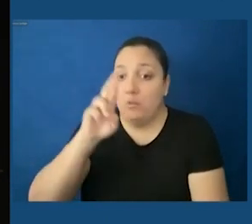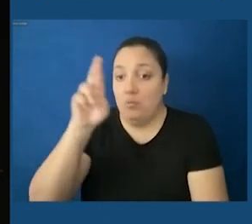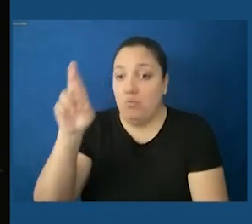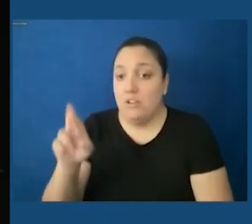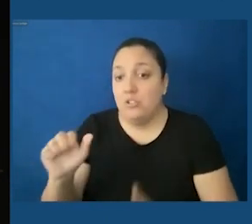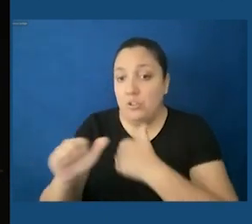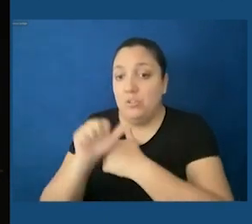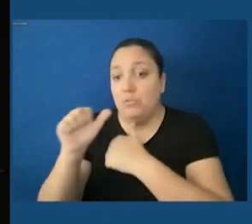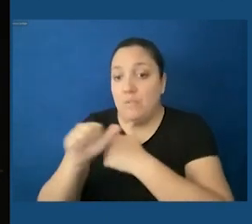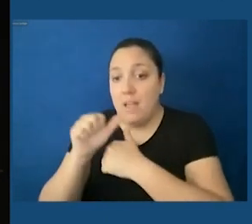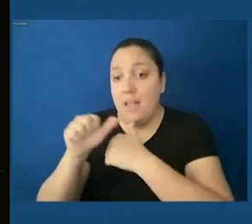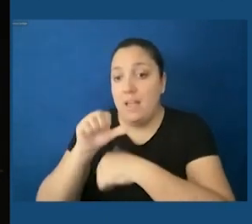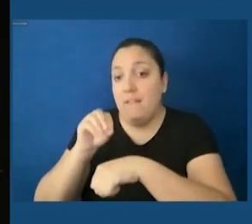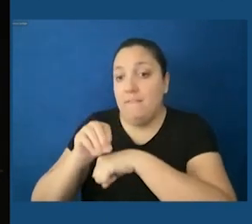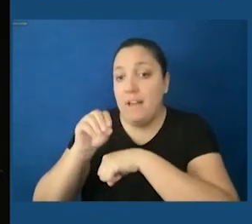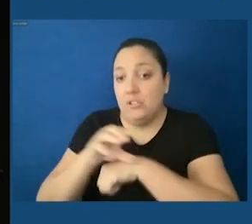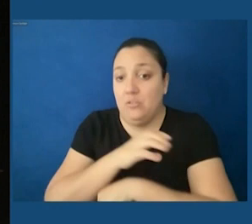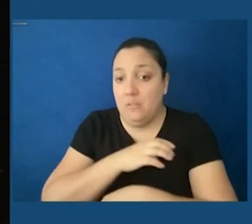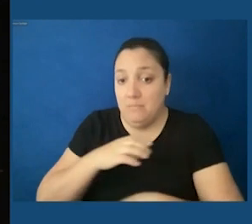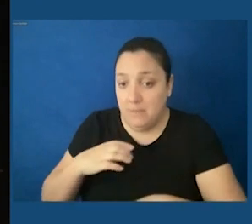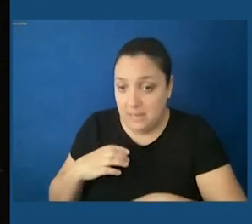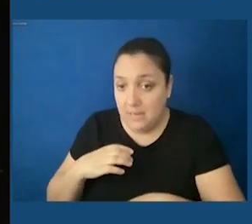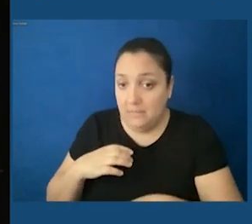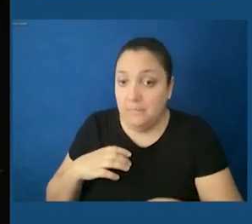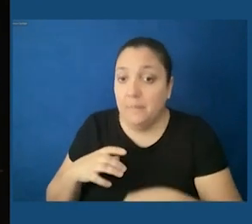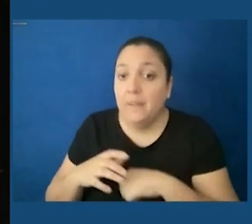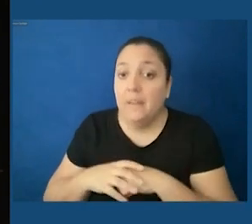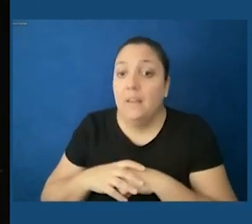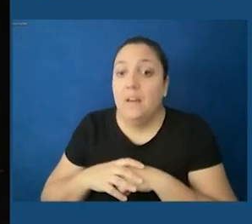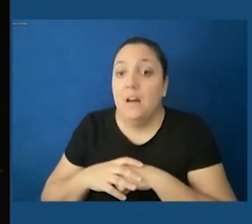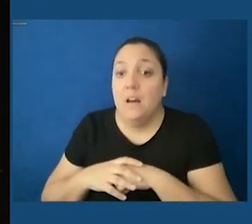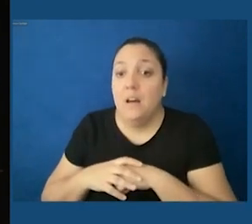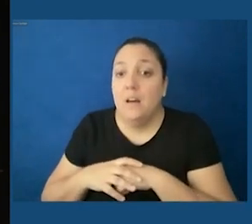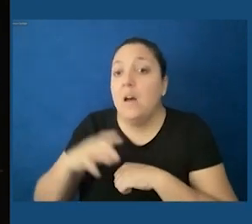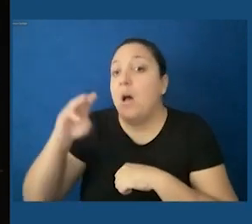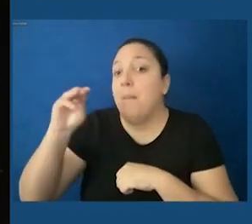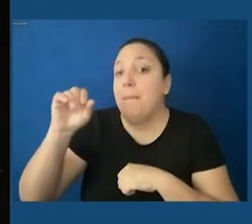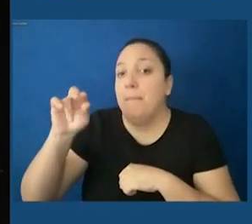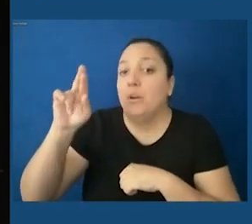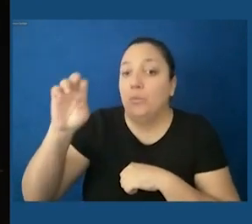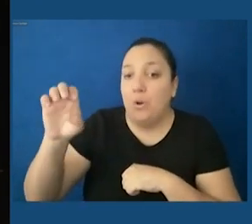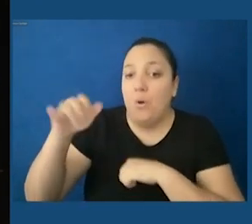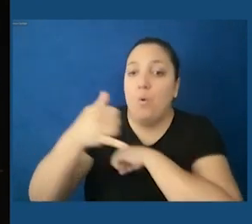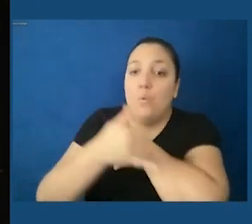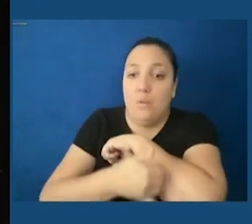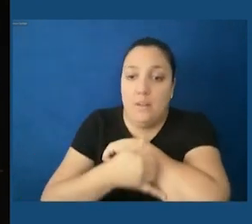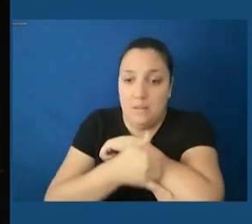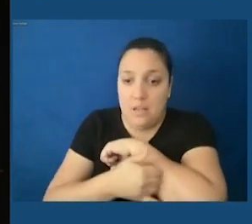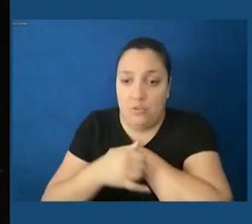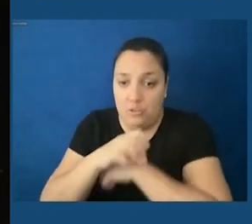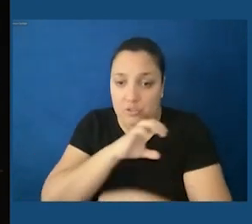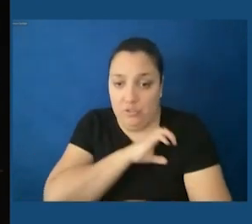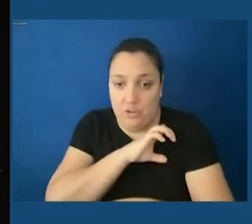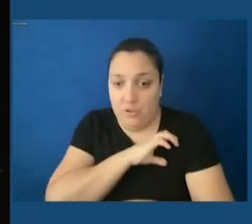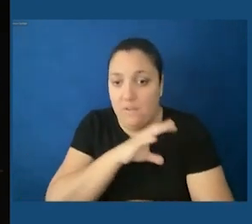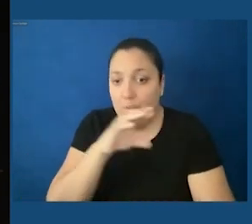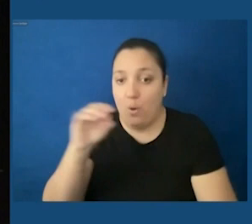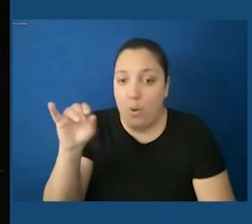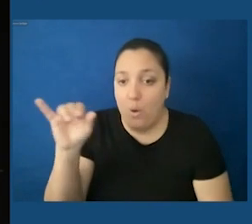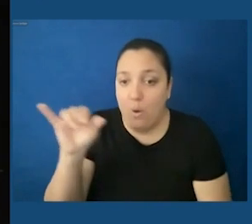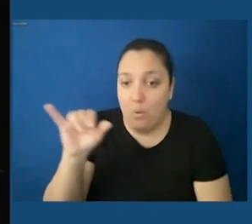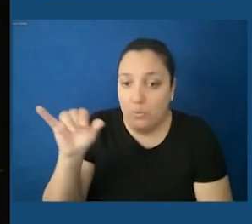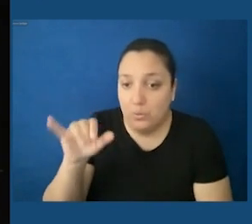Rick Sawyer, the Special Counsel for Hate Crimes of the New York State Office of the Attorney General, Civil Rights Bureau. Their